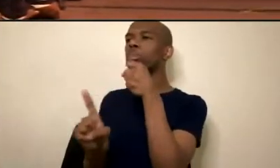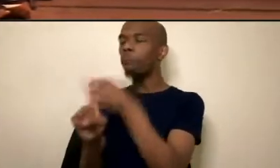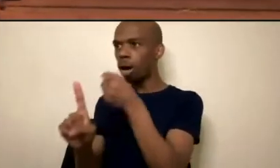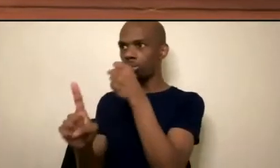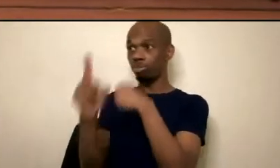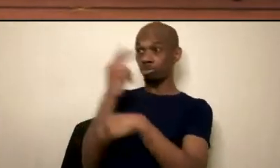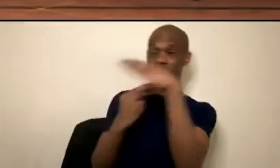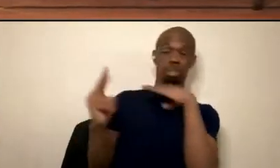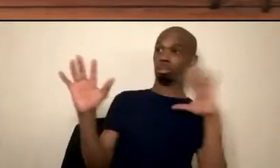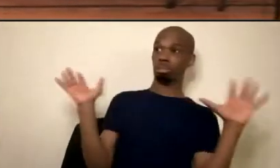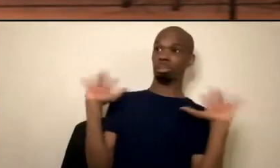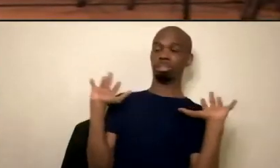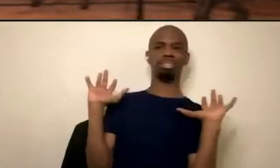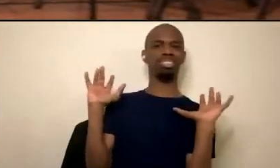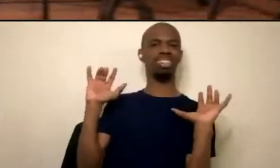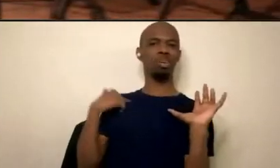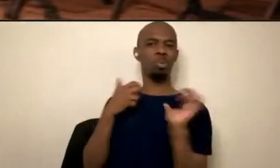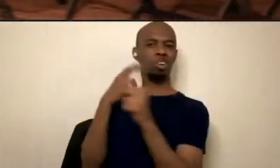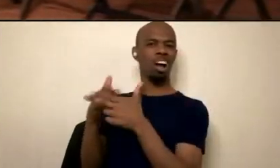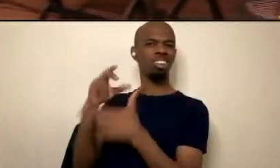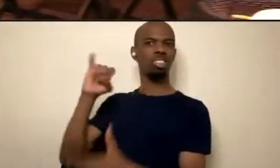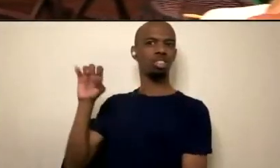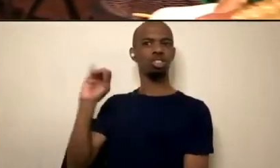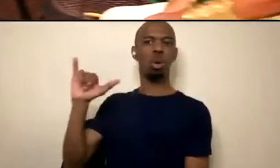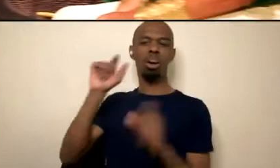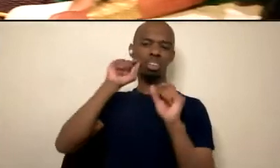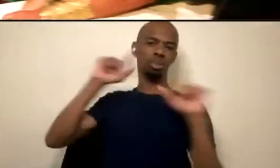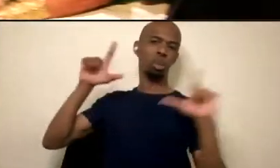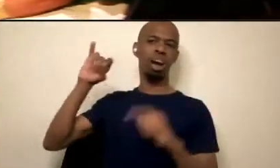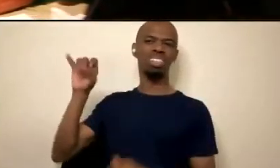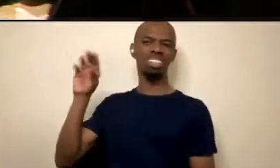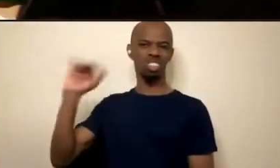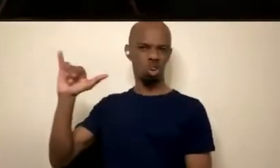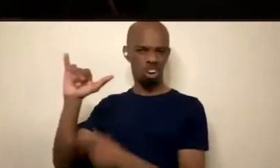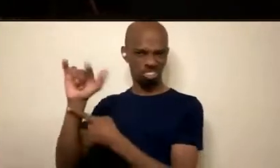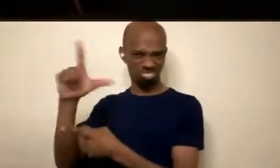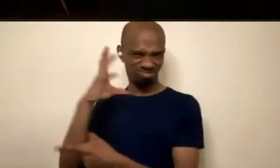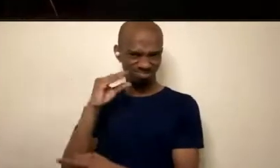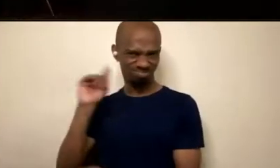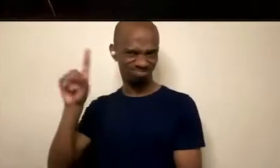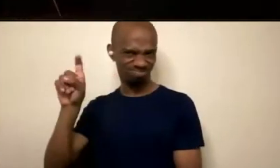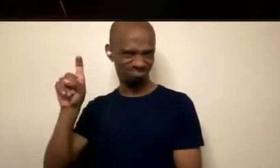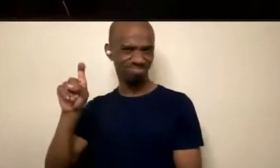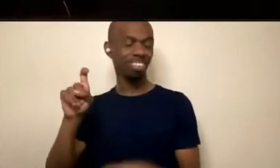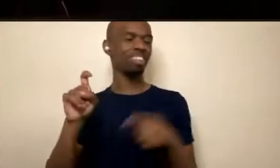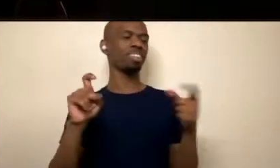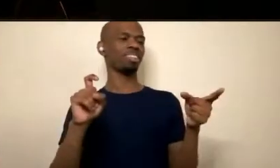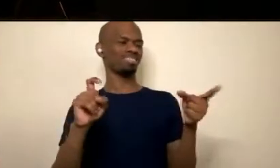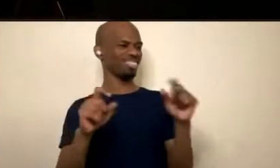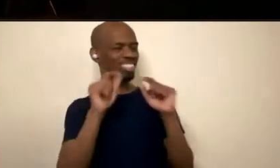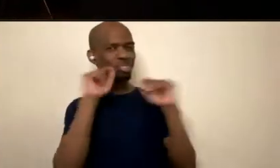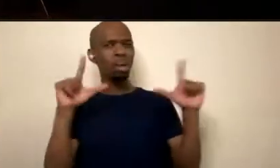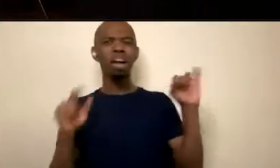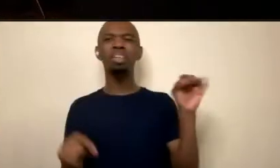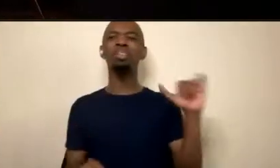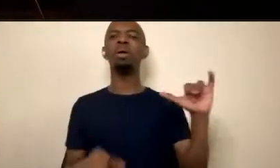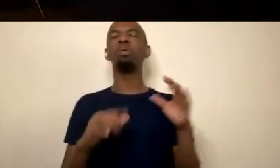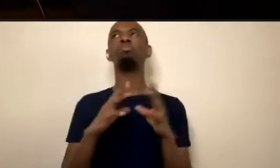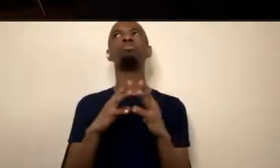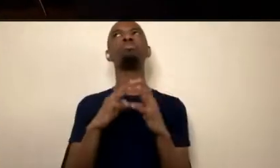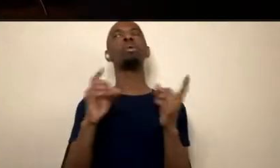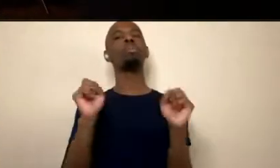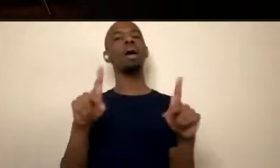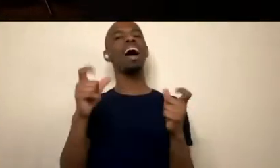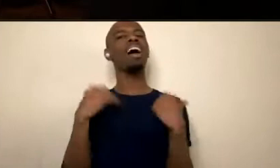this man that I love, and he's very famous. He's an actor and all that. And he called me out of